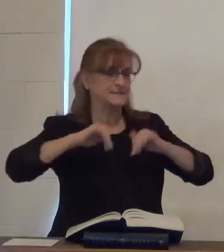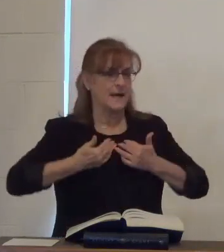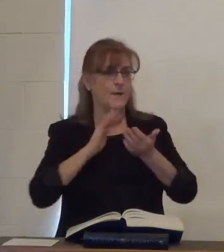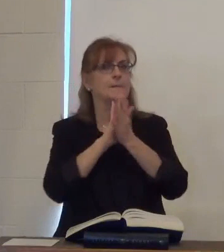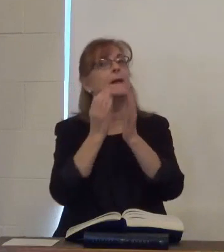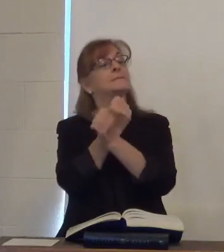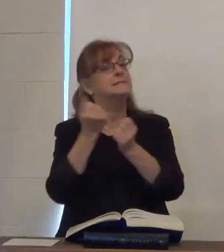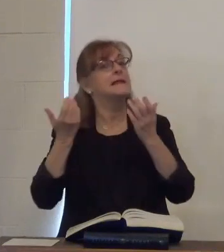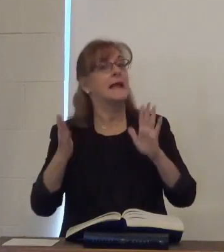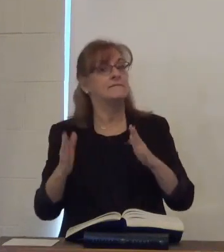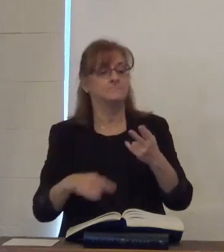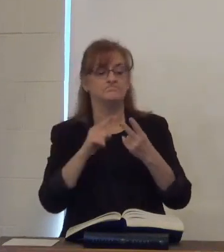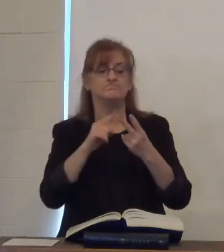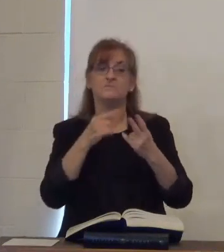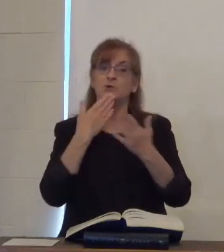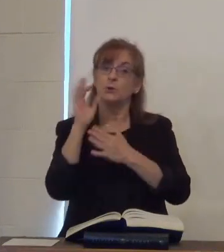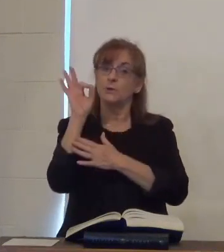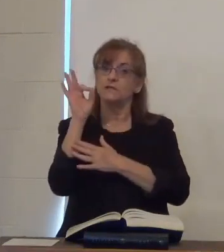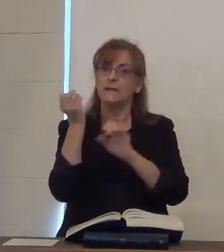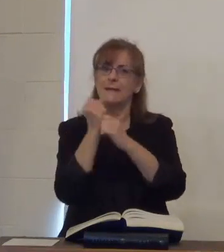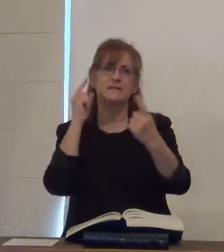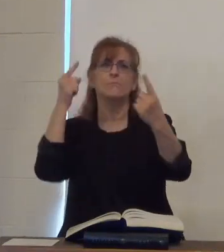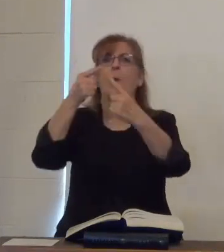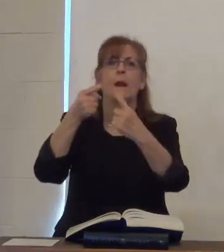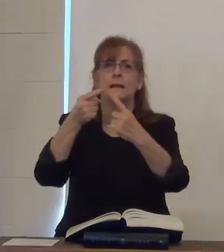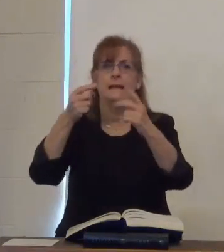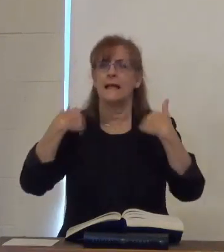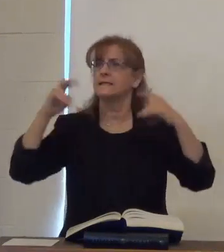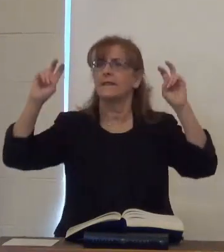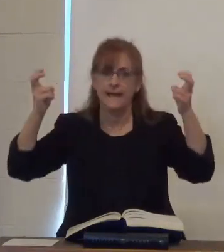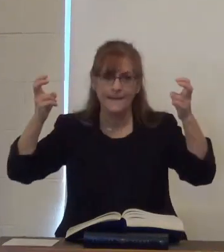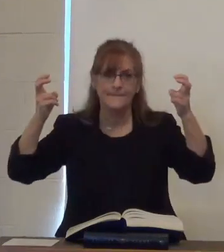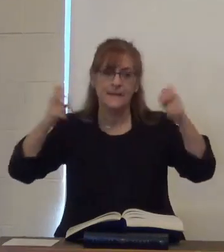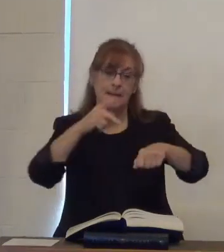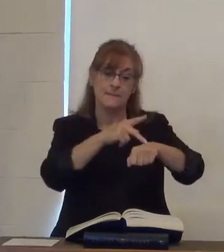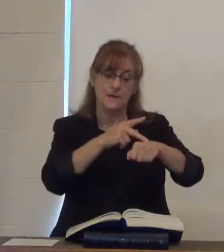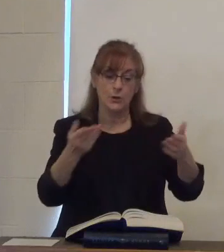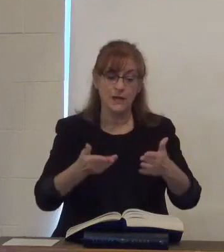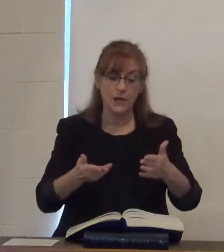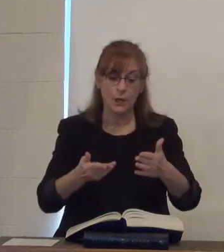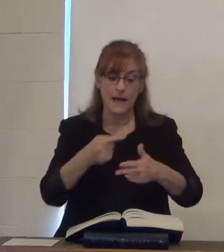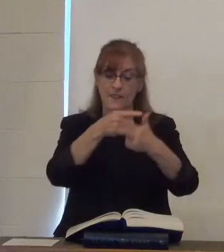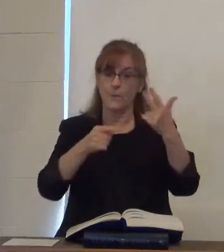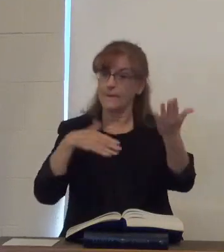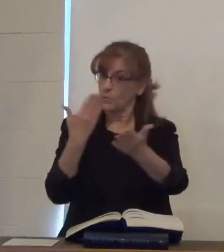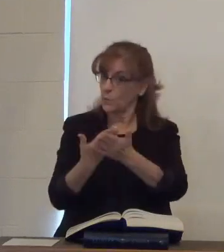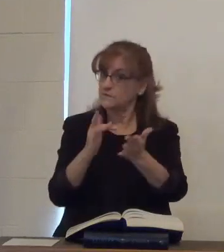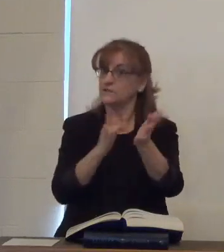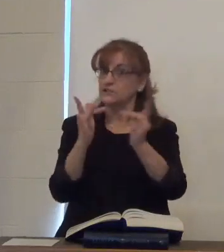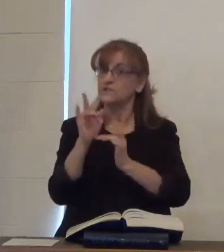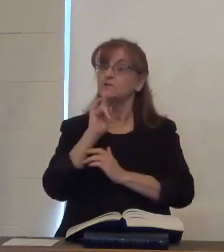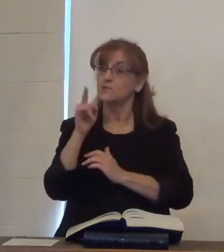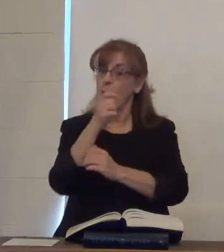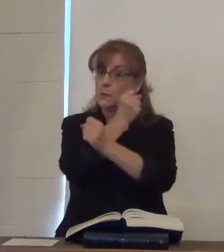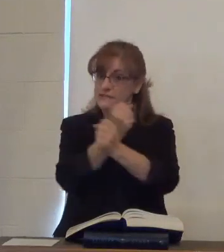saved. Good preaching makes a point. There's a theme. Peter, in his sermon, gave three proofs that Jesus was the